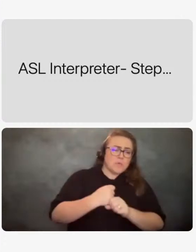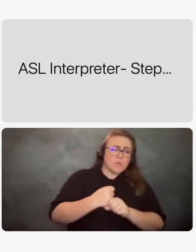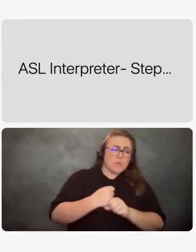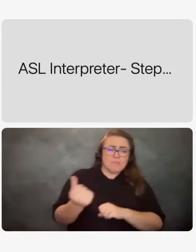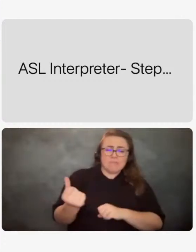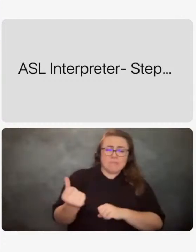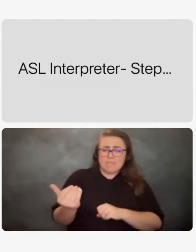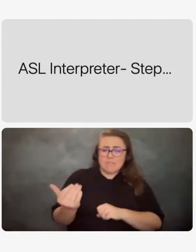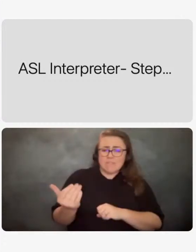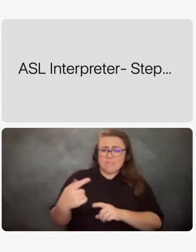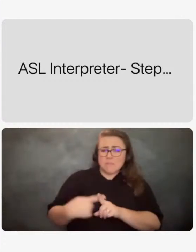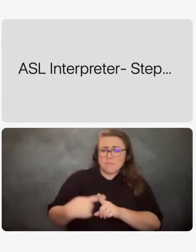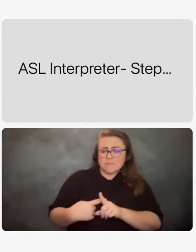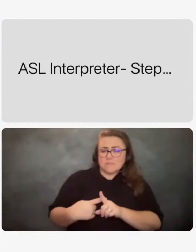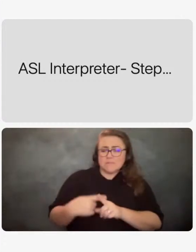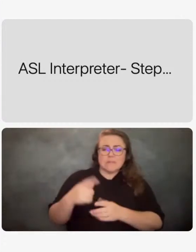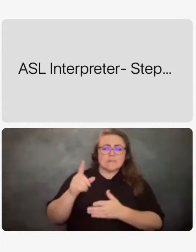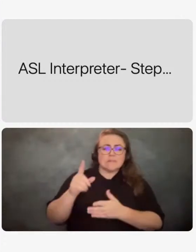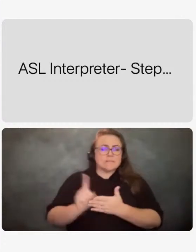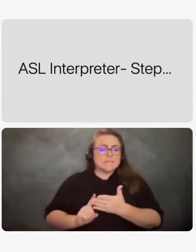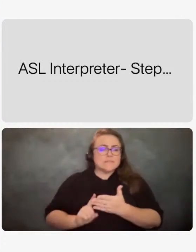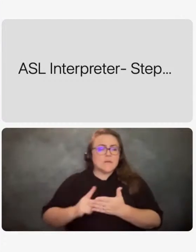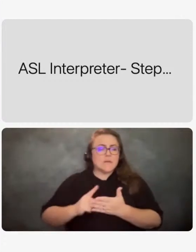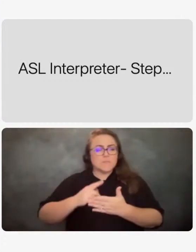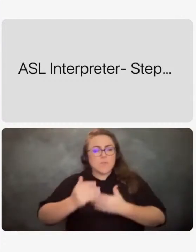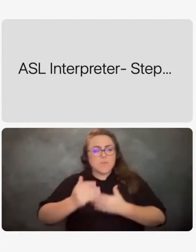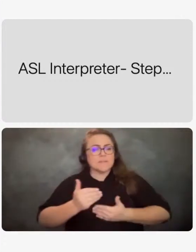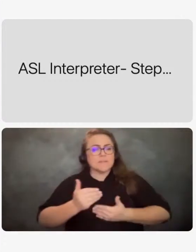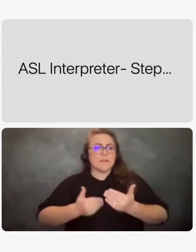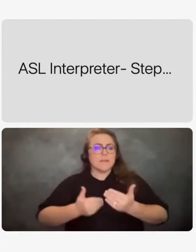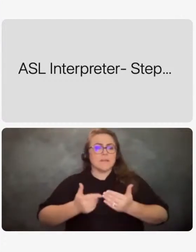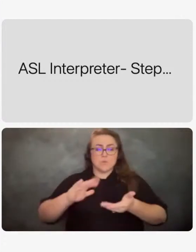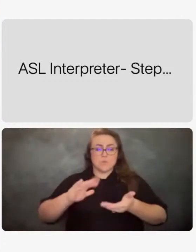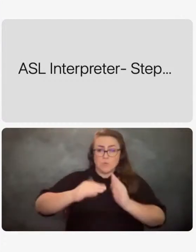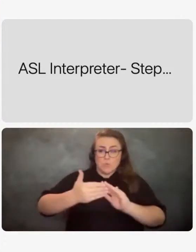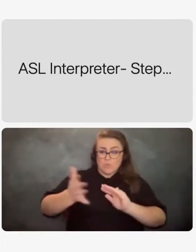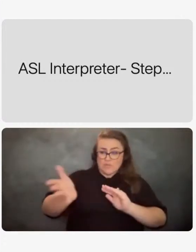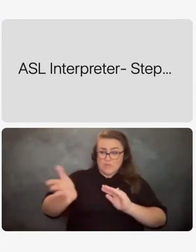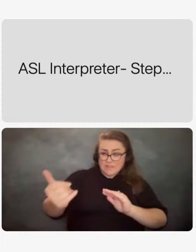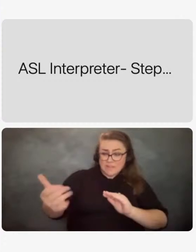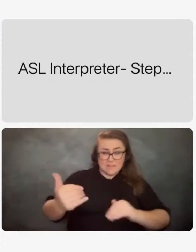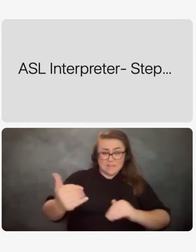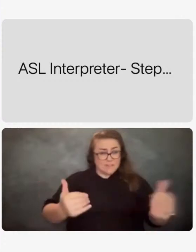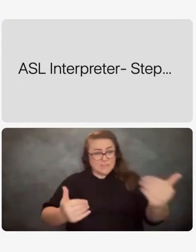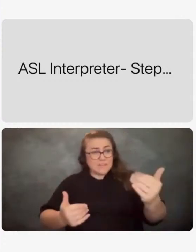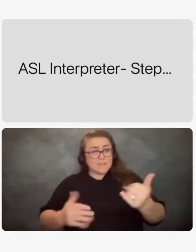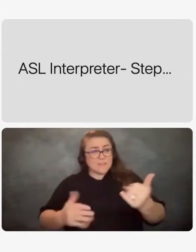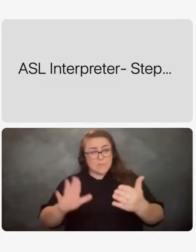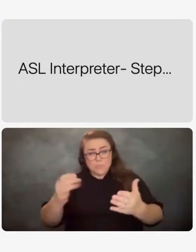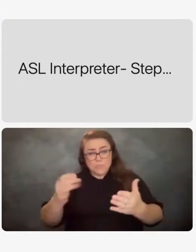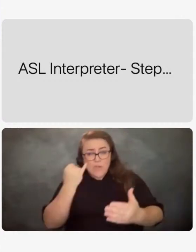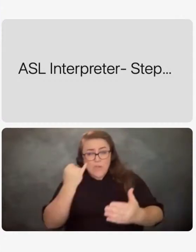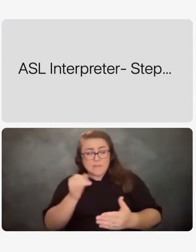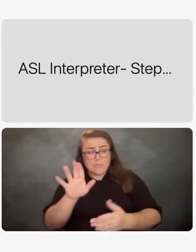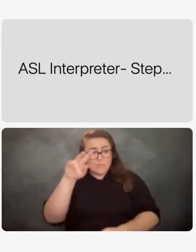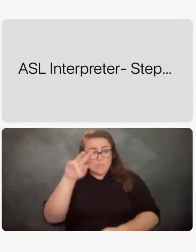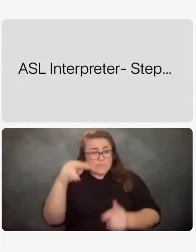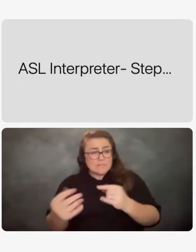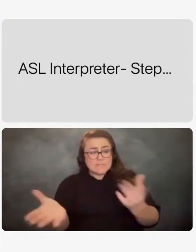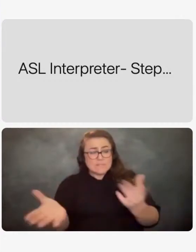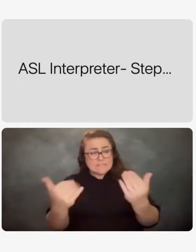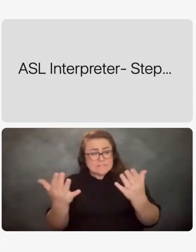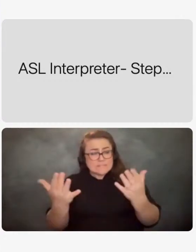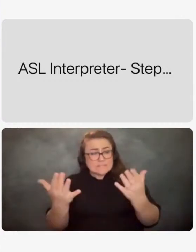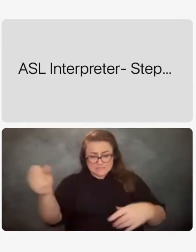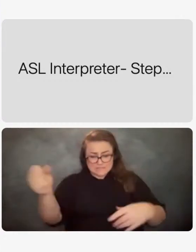workshops, getting input from working with internally with leadership, with the board, administrators, teachers,